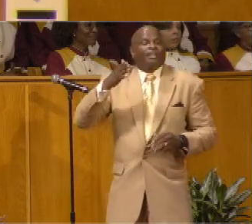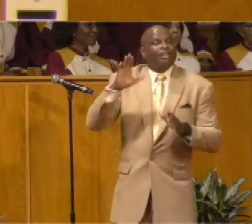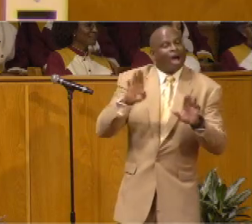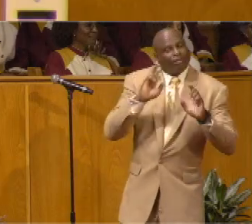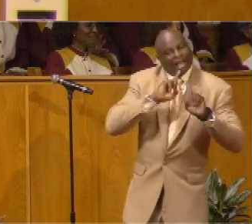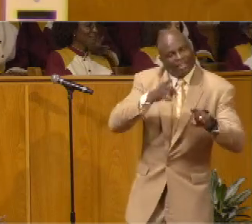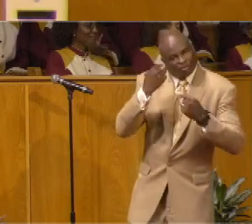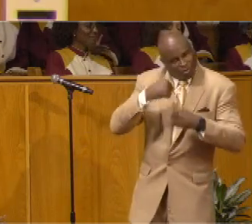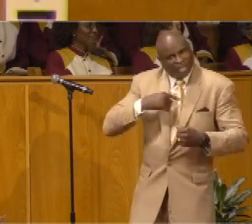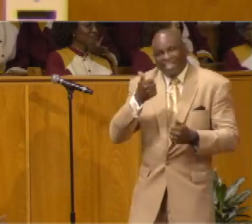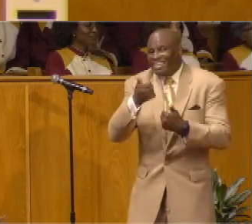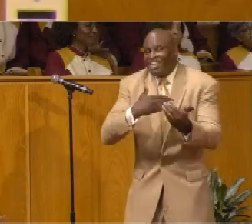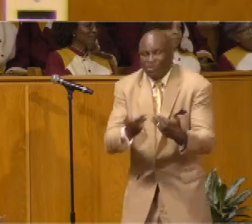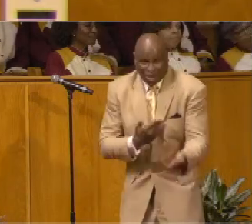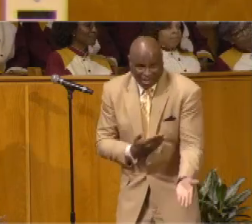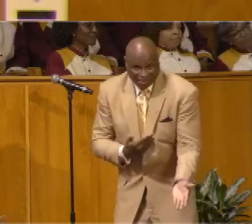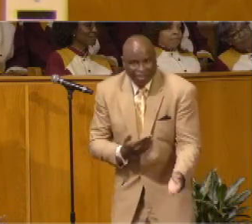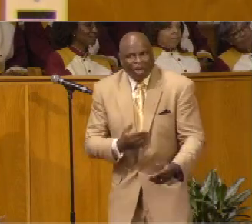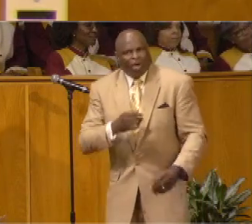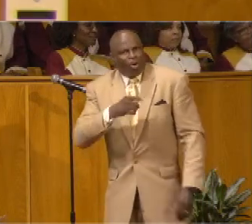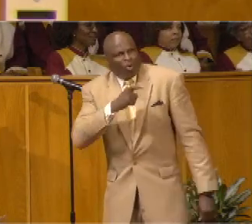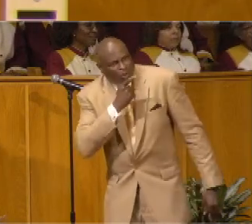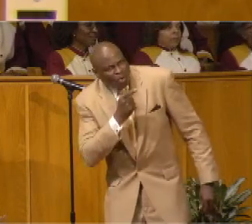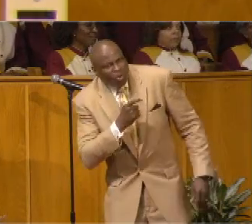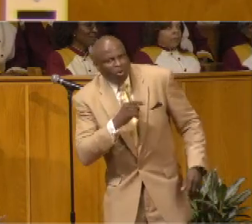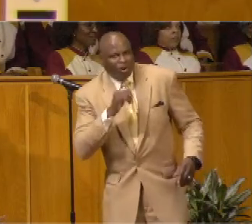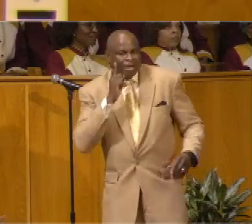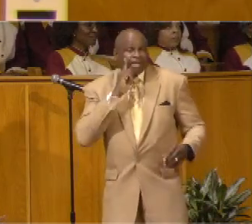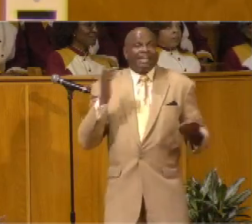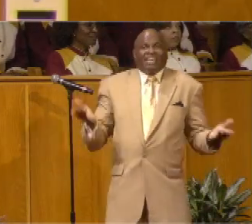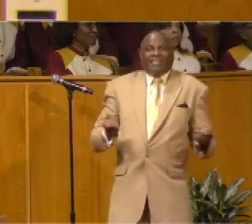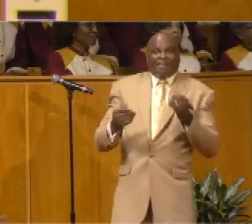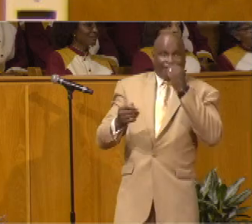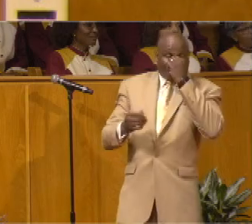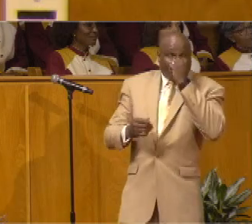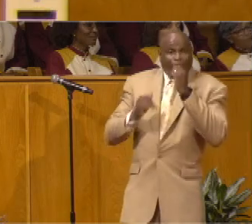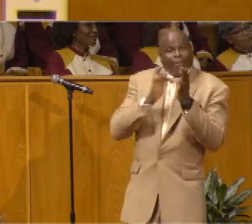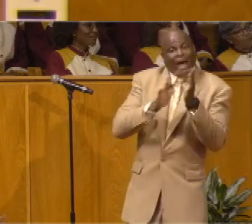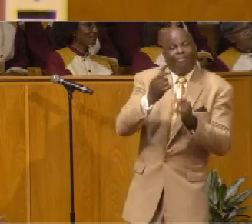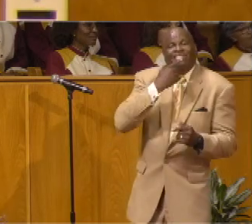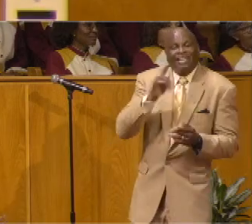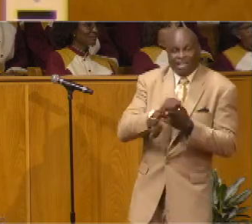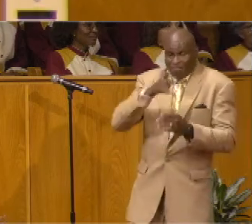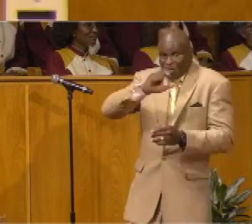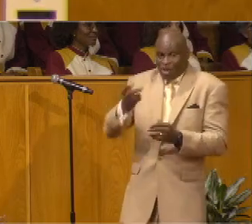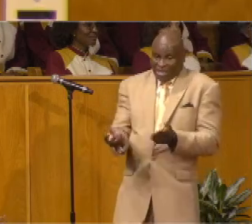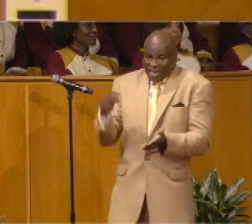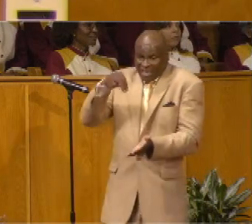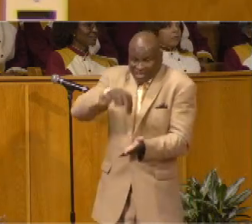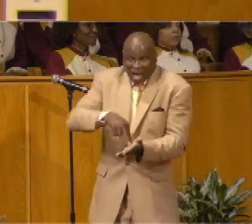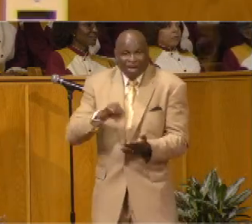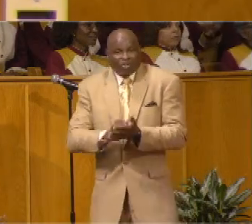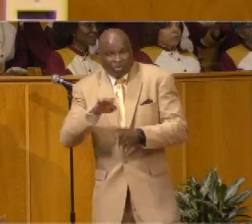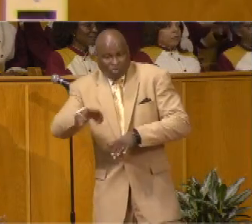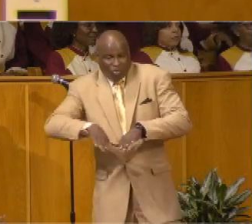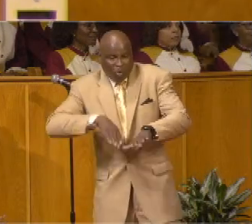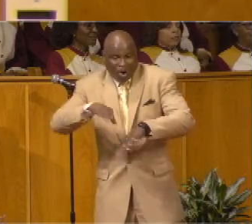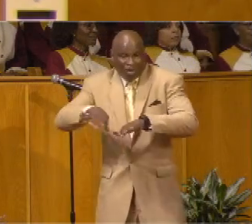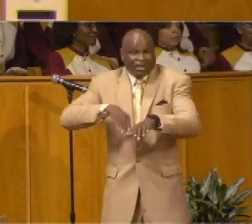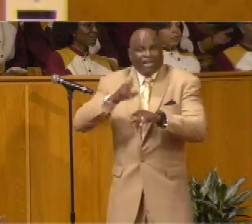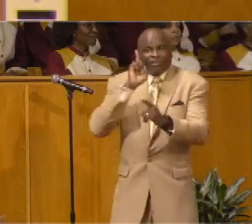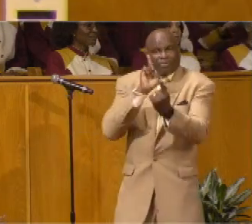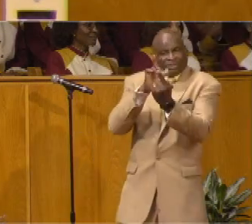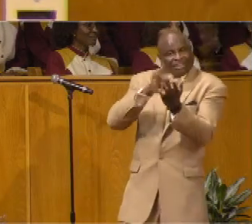anyhow. Who can I teach Bible right here? My Bible says that Peter gets out the boat, he's walking on his way to